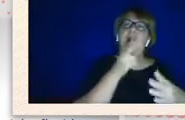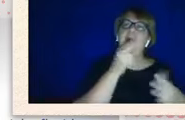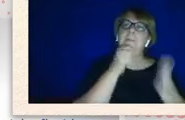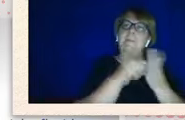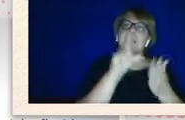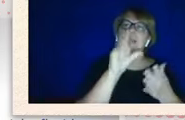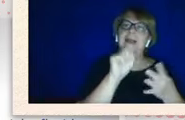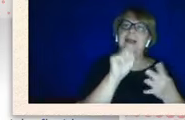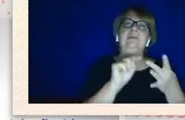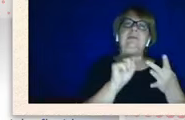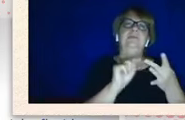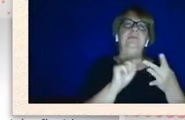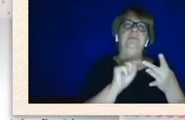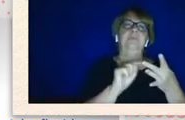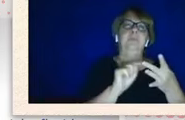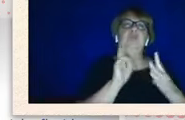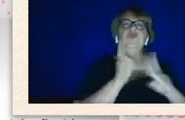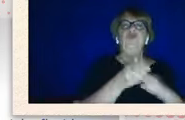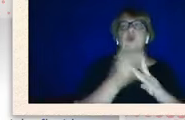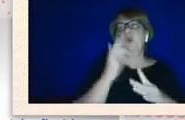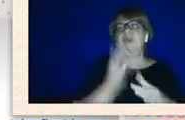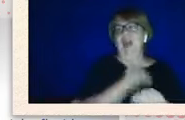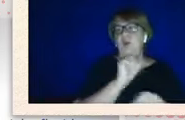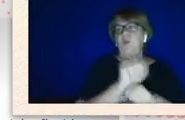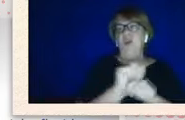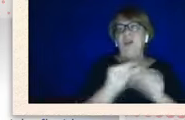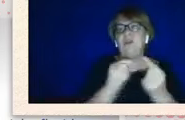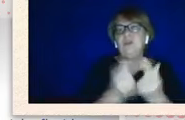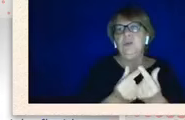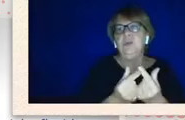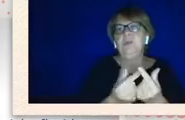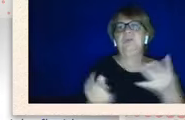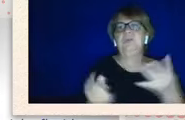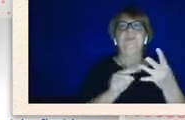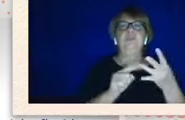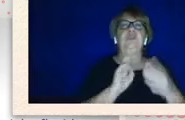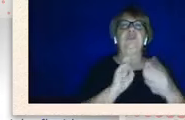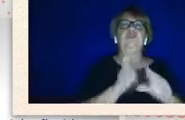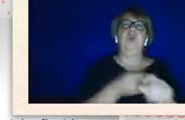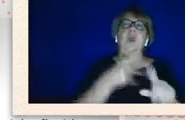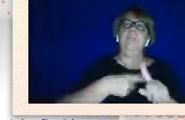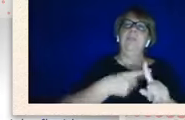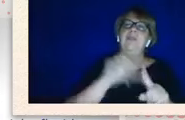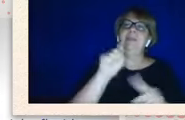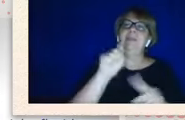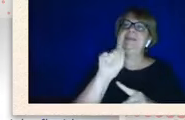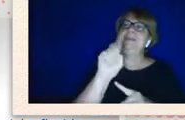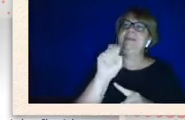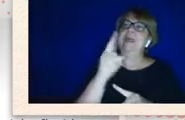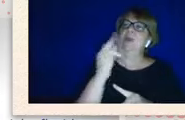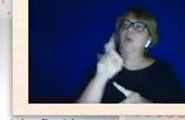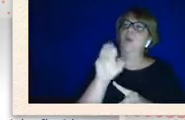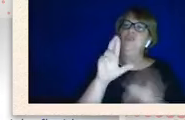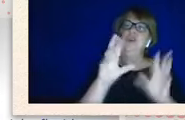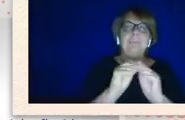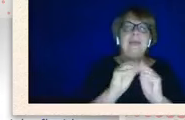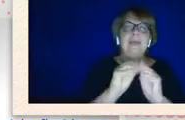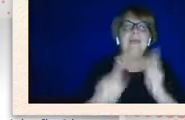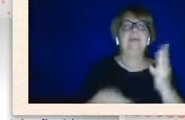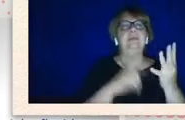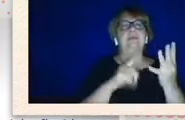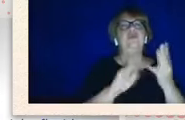is join one of our working groups. The third is join our monthly stakeholder meetings. And the fourth is join